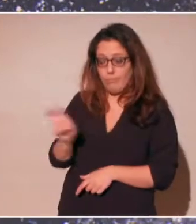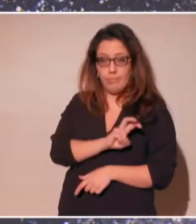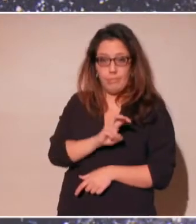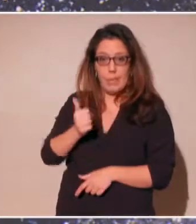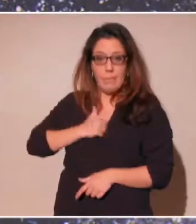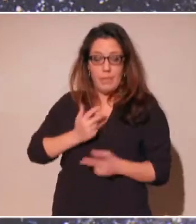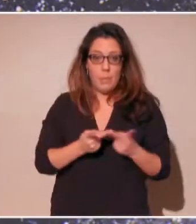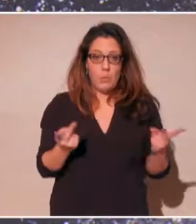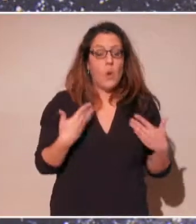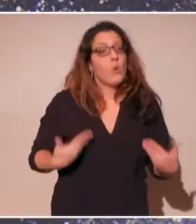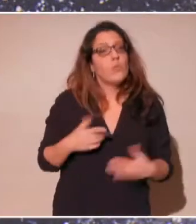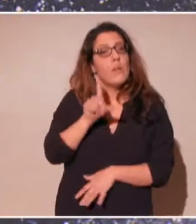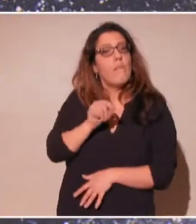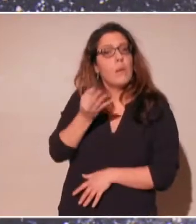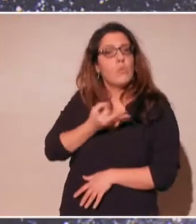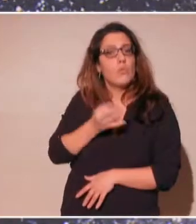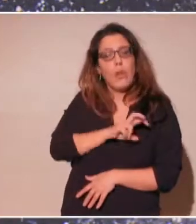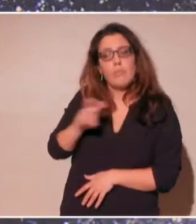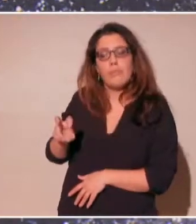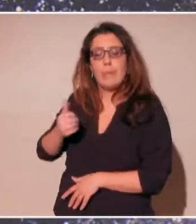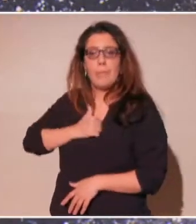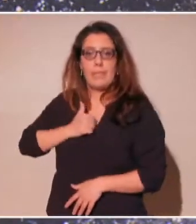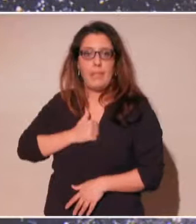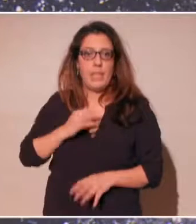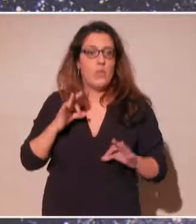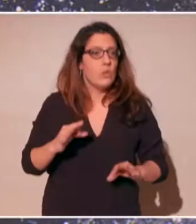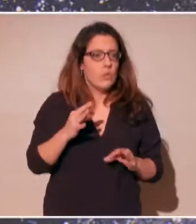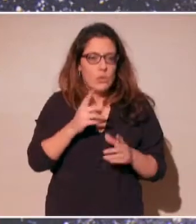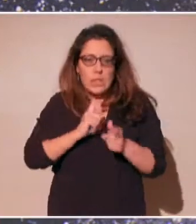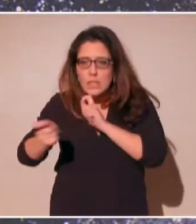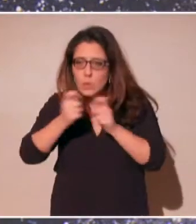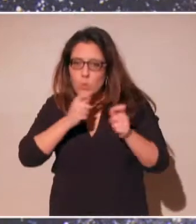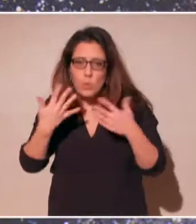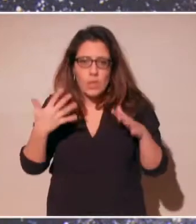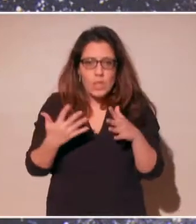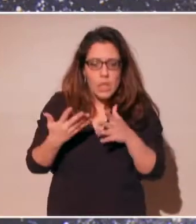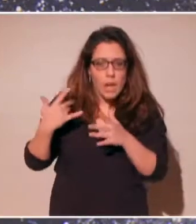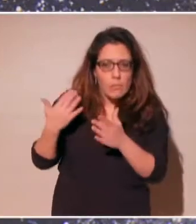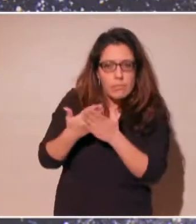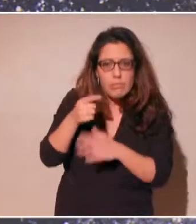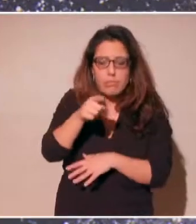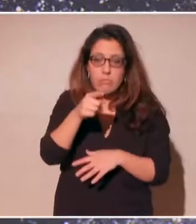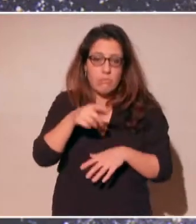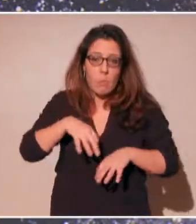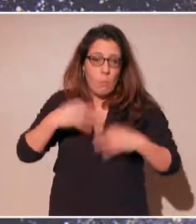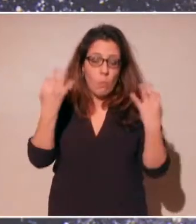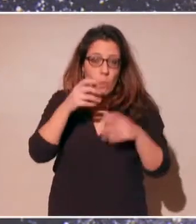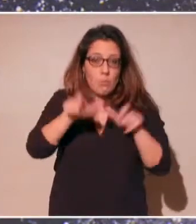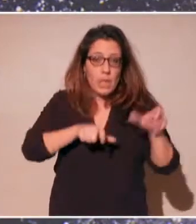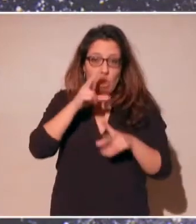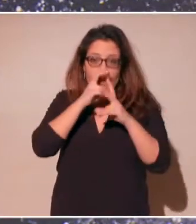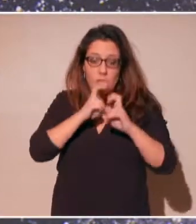this, therefore, can lead, and I've seen this in the discussions that I've had with various people, this unfortunately means that too